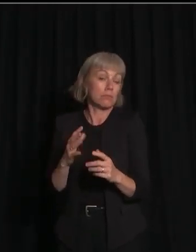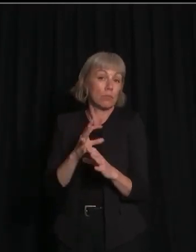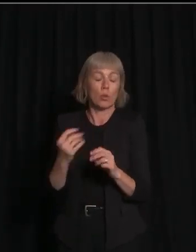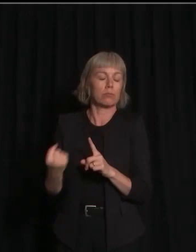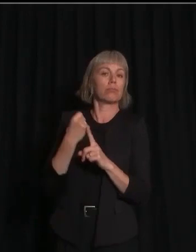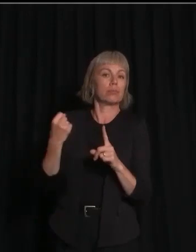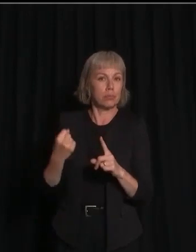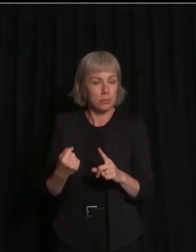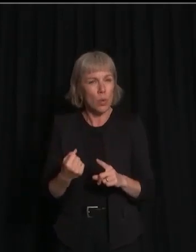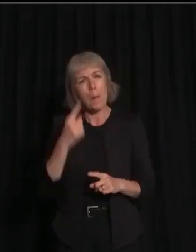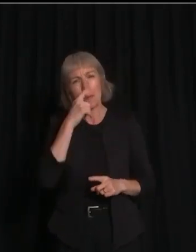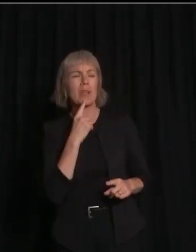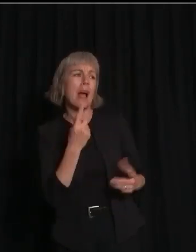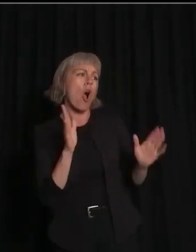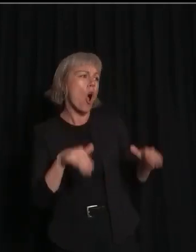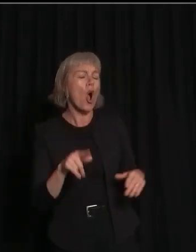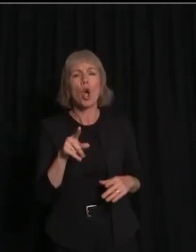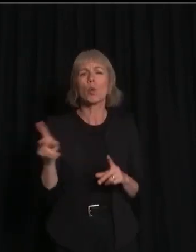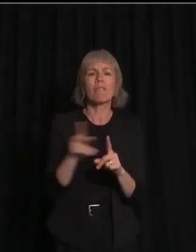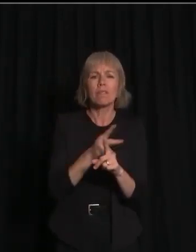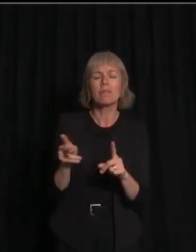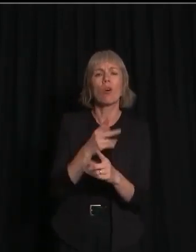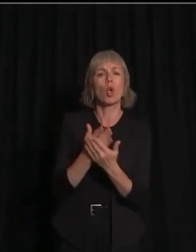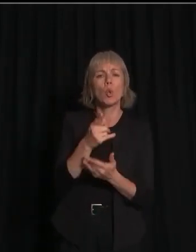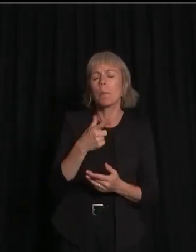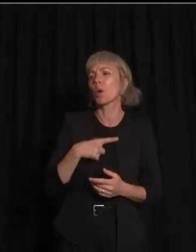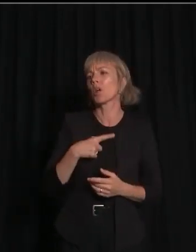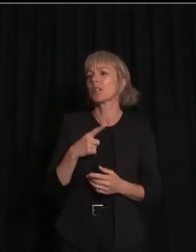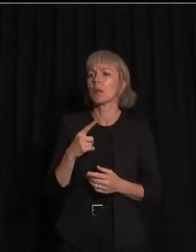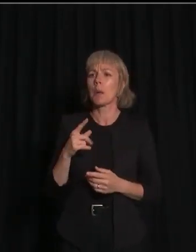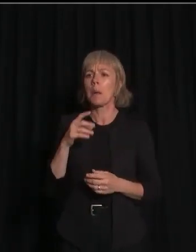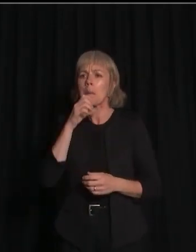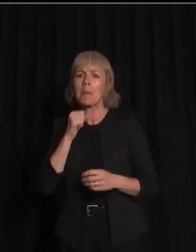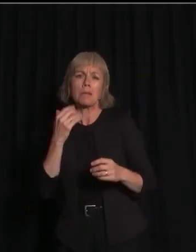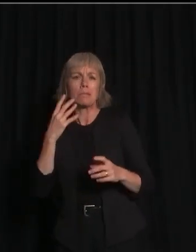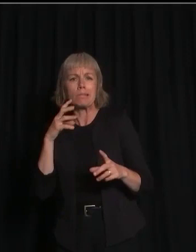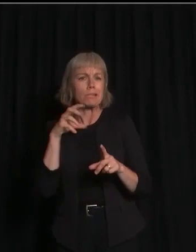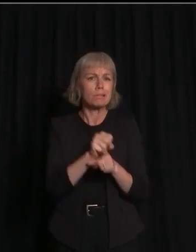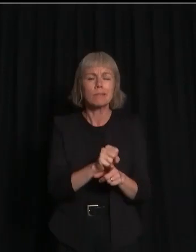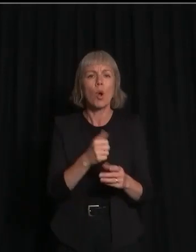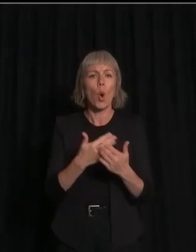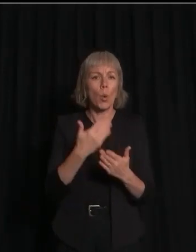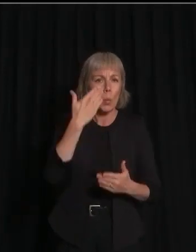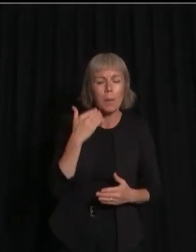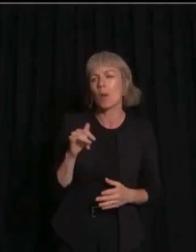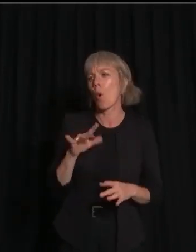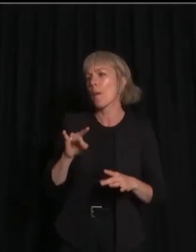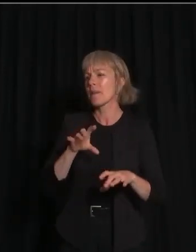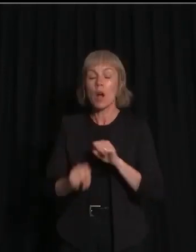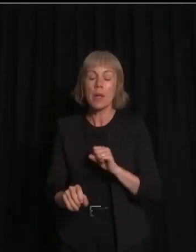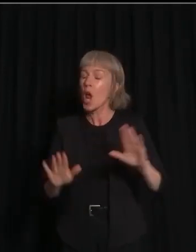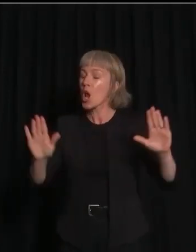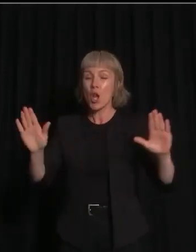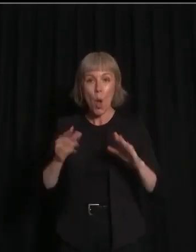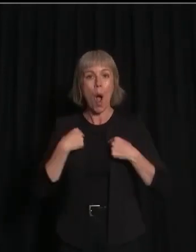was because of misogyny. What happened to you was because of homophobia. No, I was there. I know what